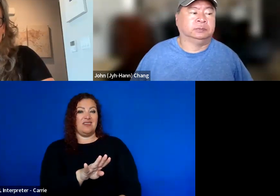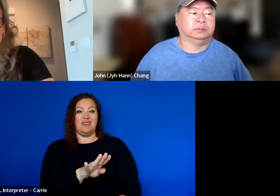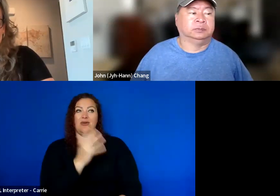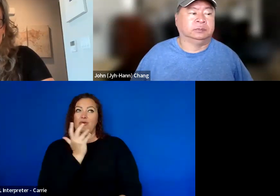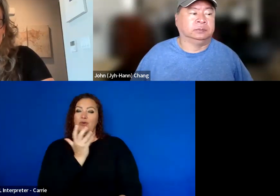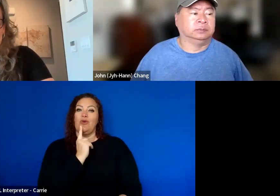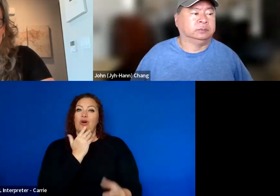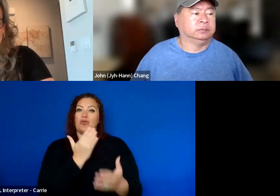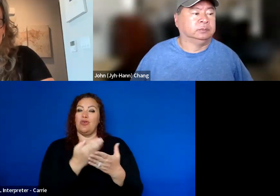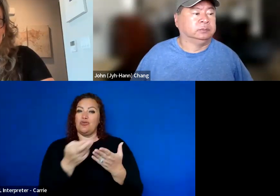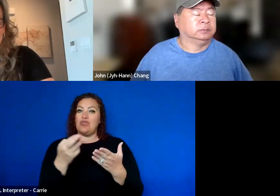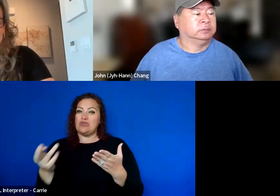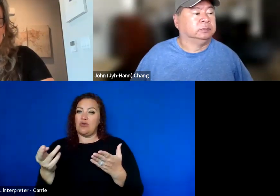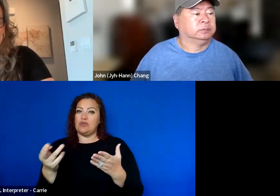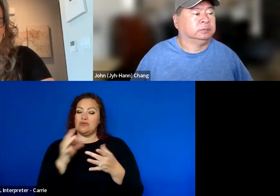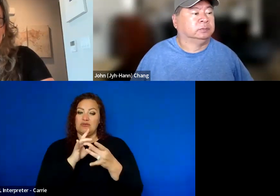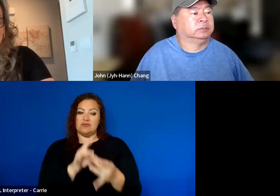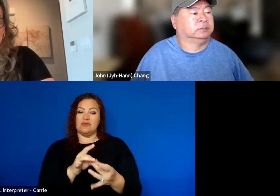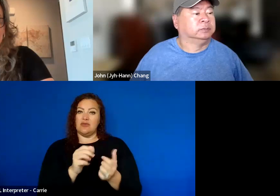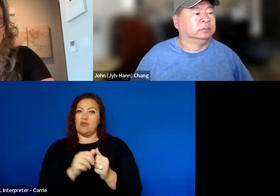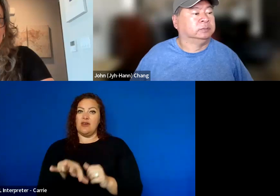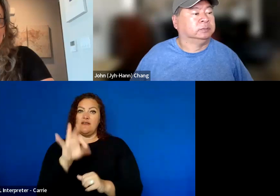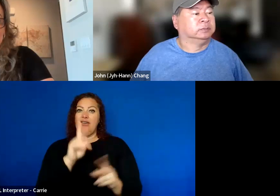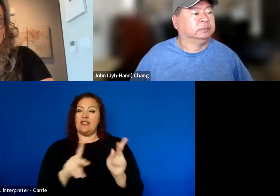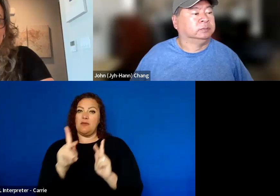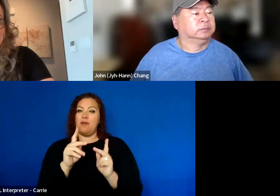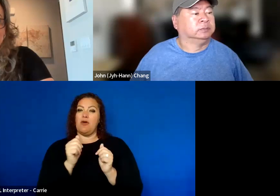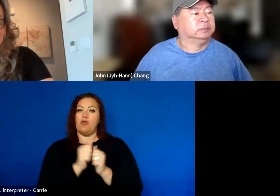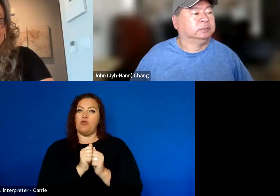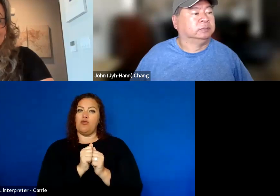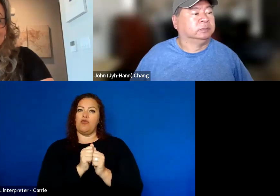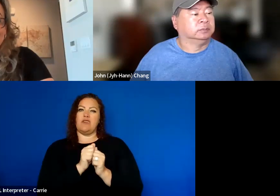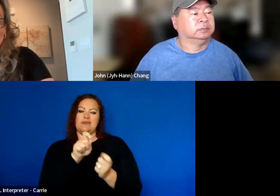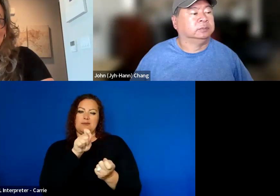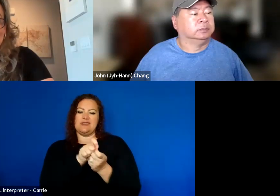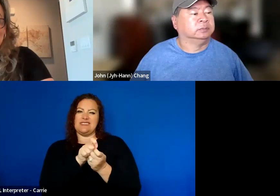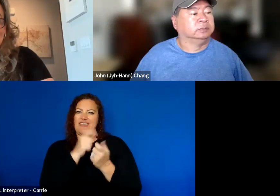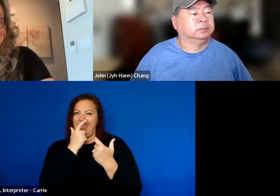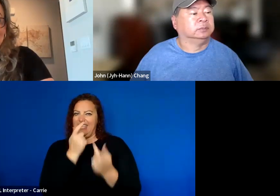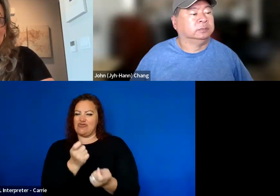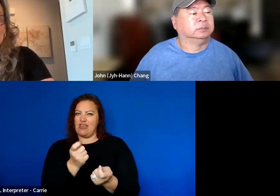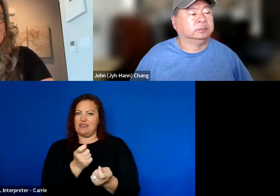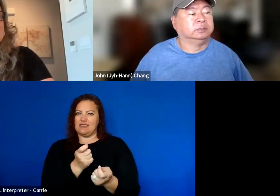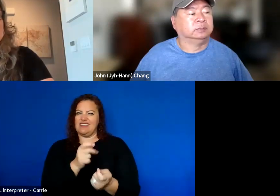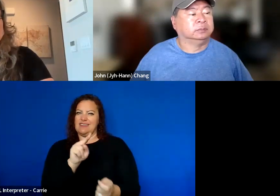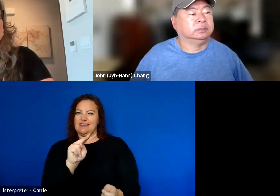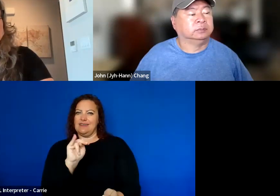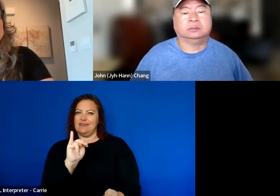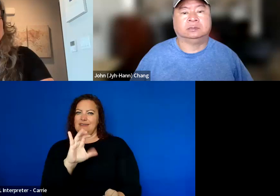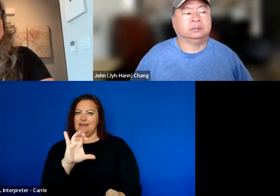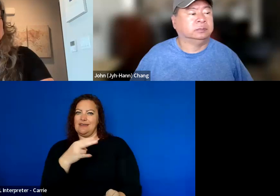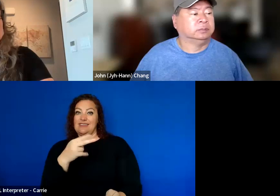such a good resource in terms of finding people with niche interests, and there's